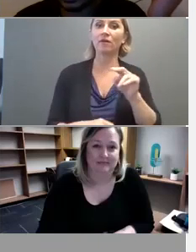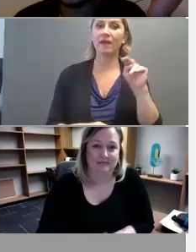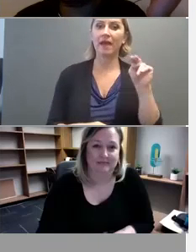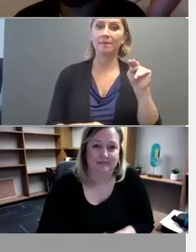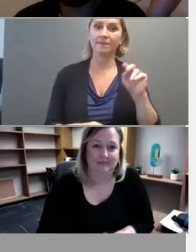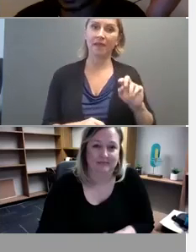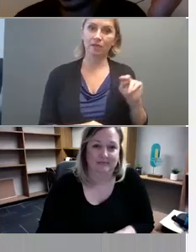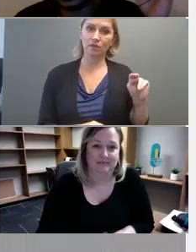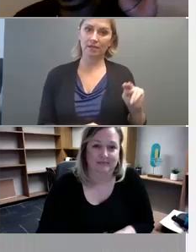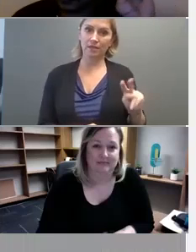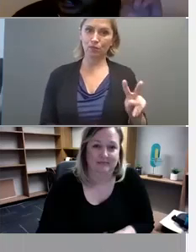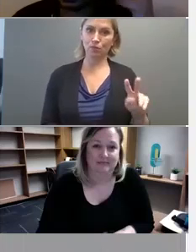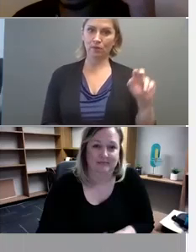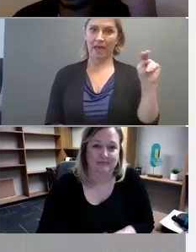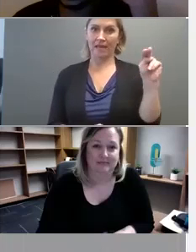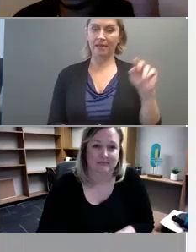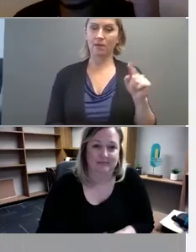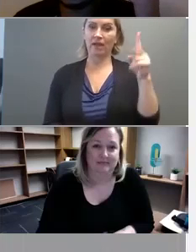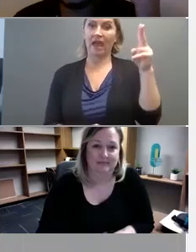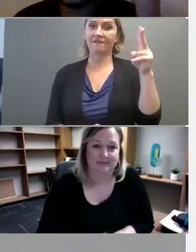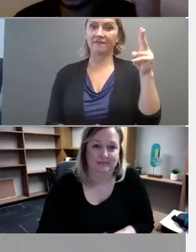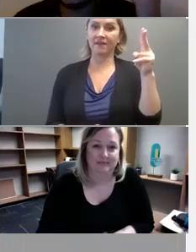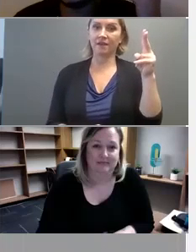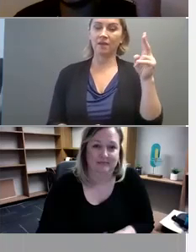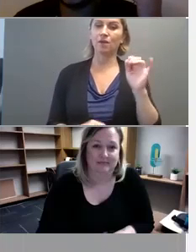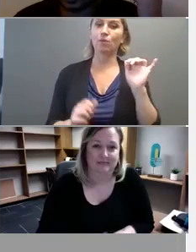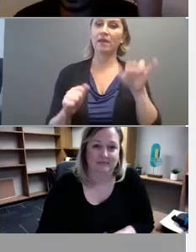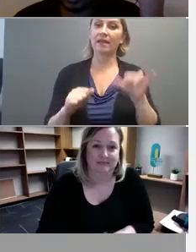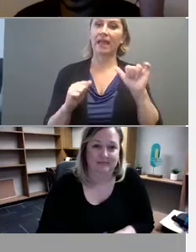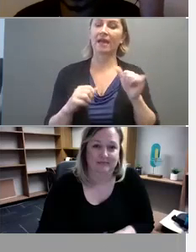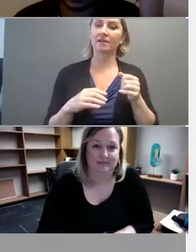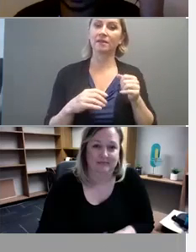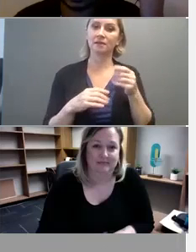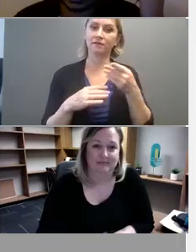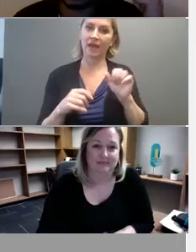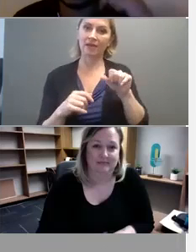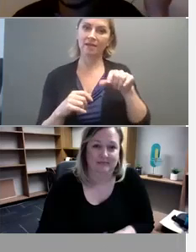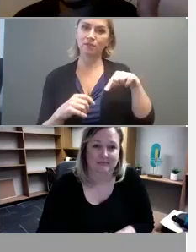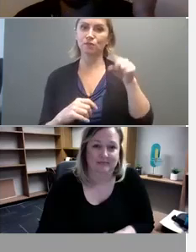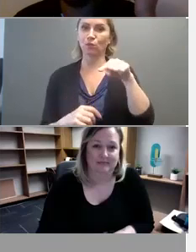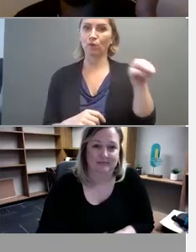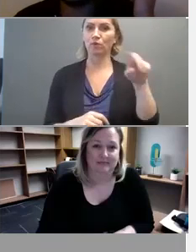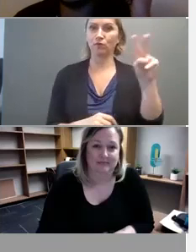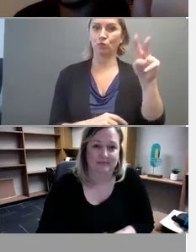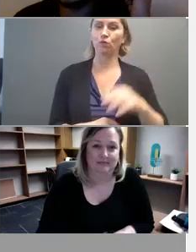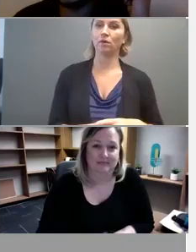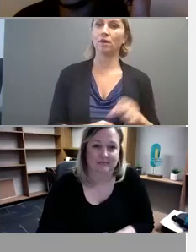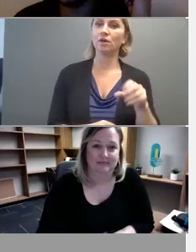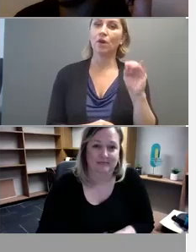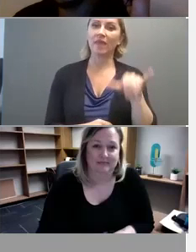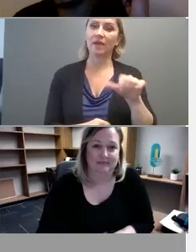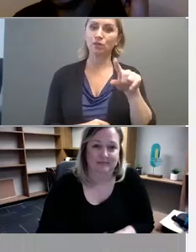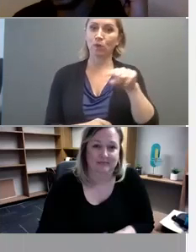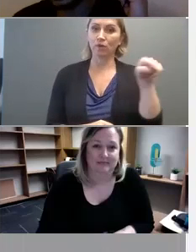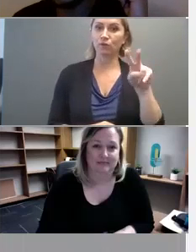of n raised to the power of half. We can reorient this thing into saying it is square root of 2. We get this half inside. So square root of 2